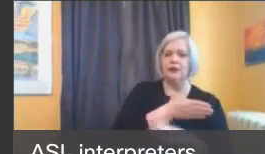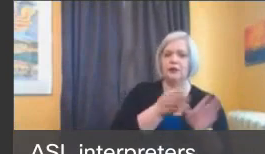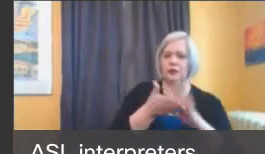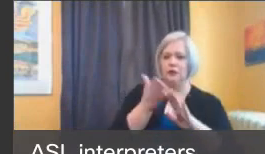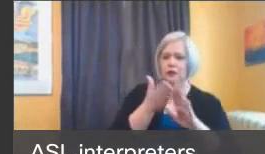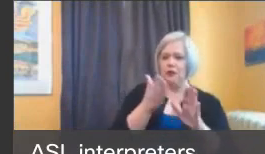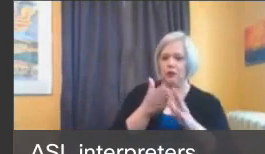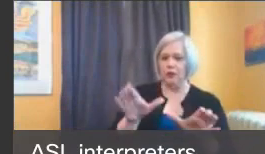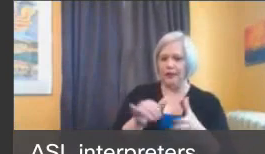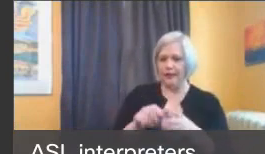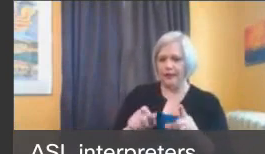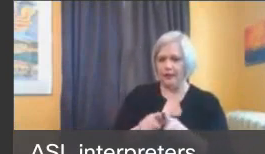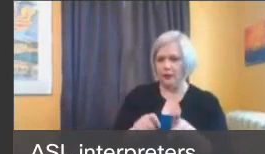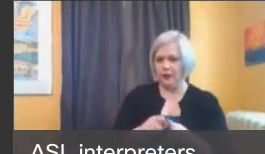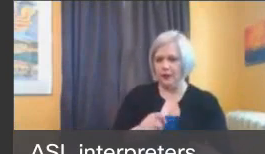to